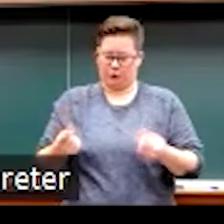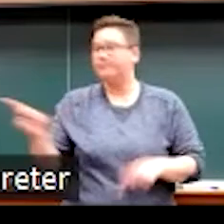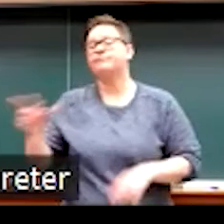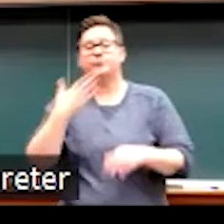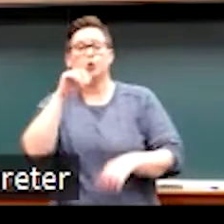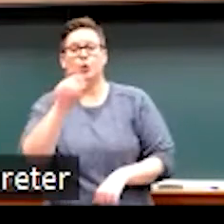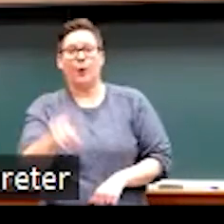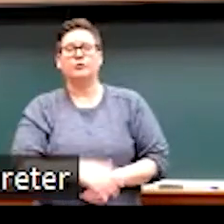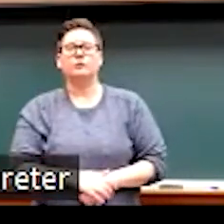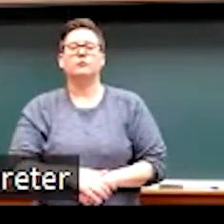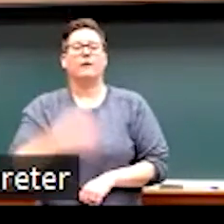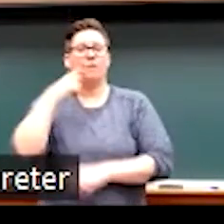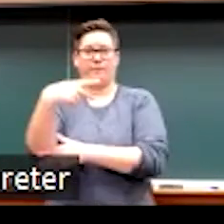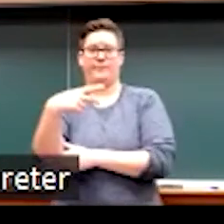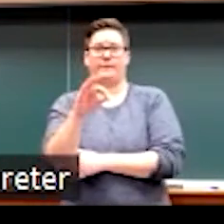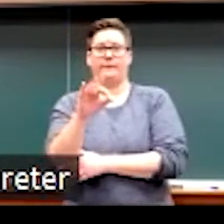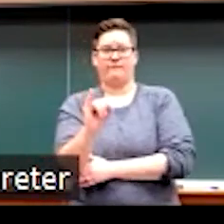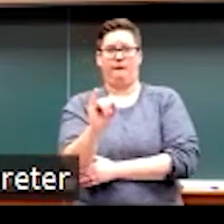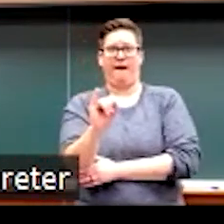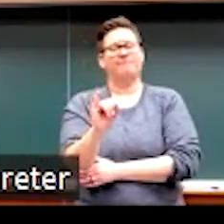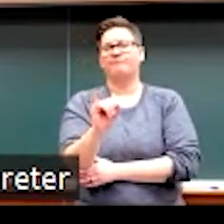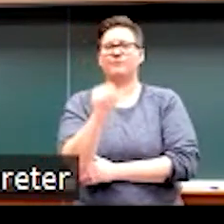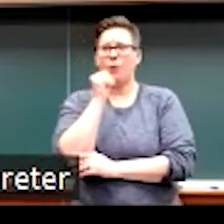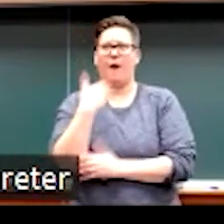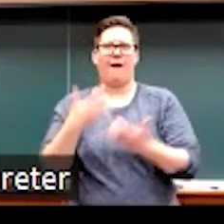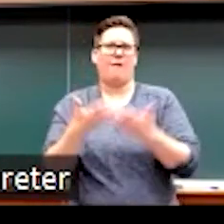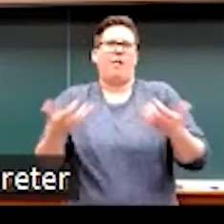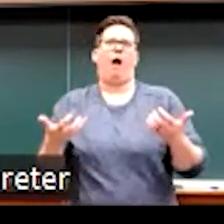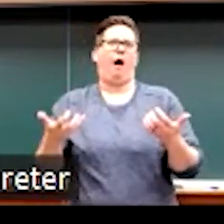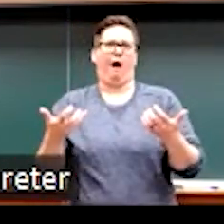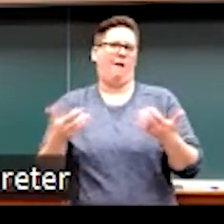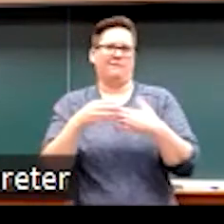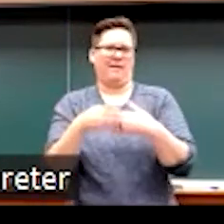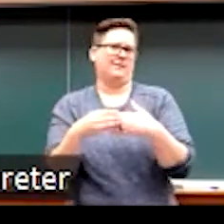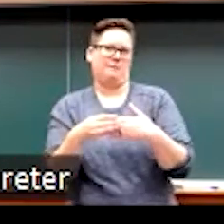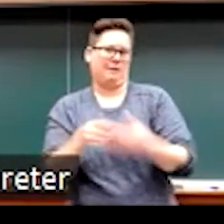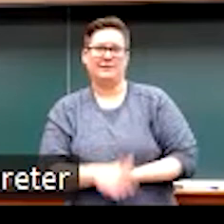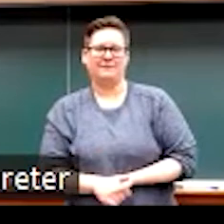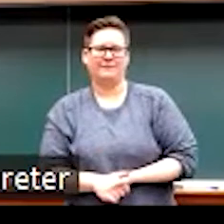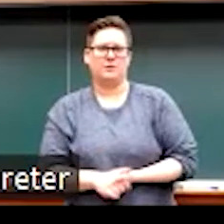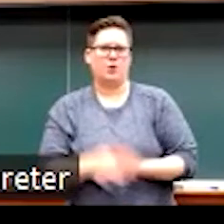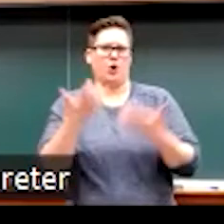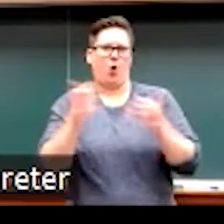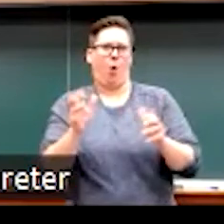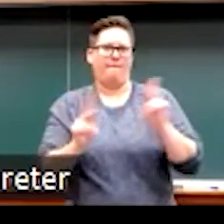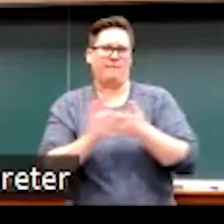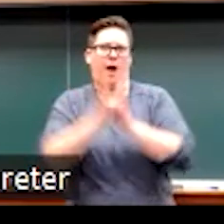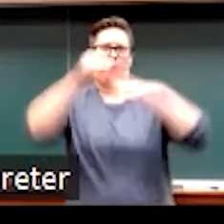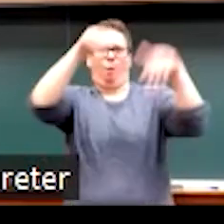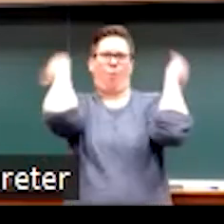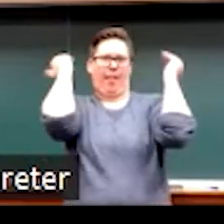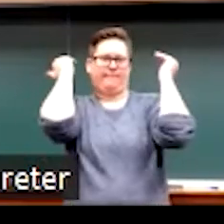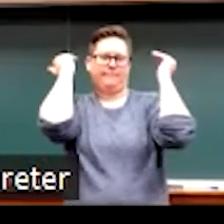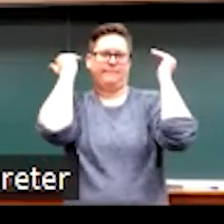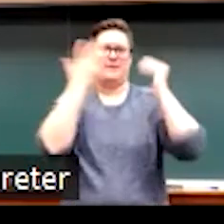So in the context of a PFI, you don't have a lot of space to work with. You don't want to overwhelm people, and the number